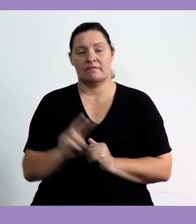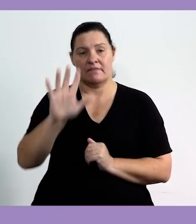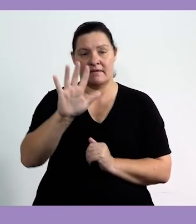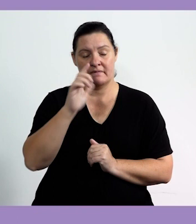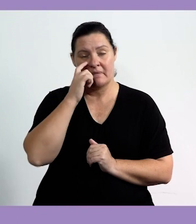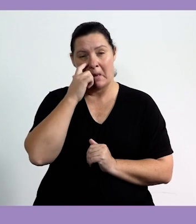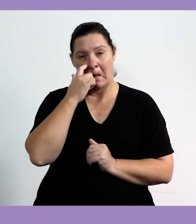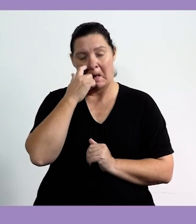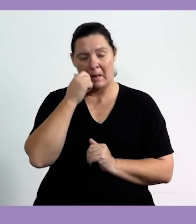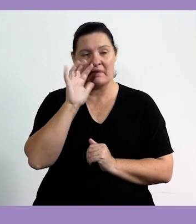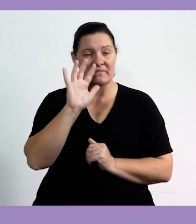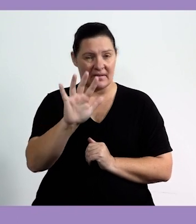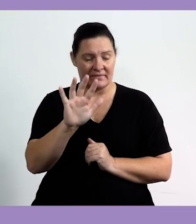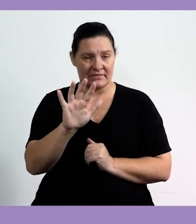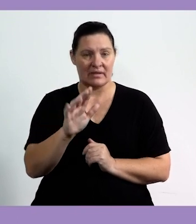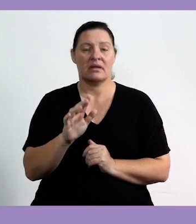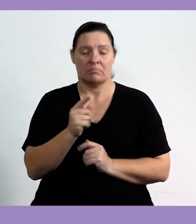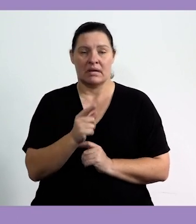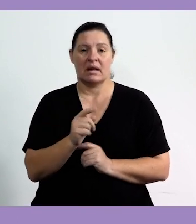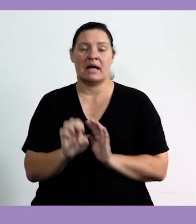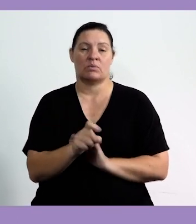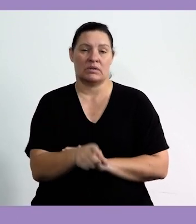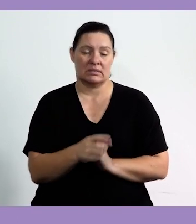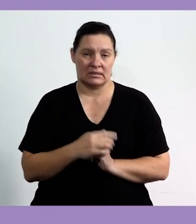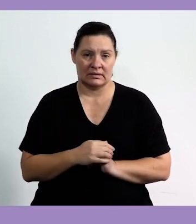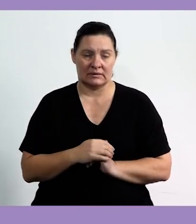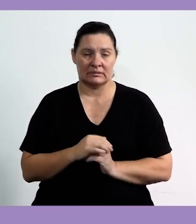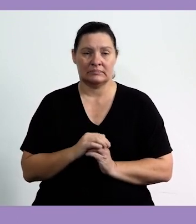the exponent 5. The 5 is the exponent.